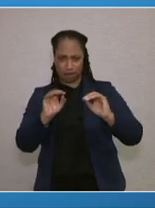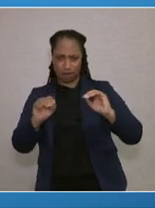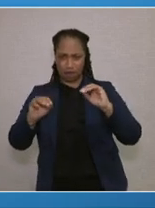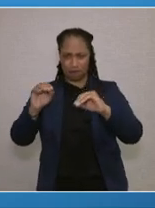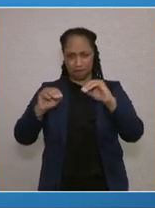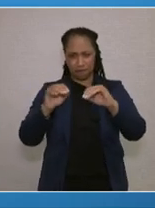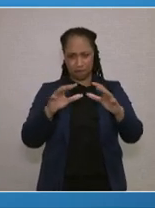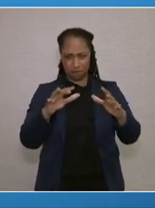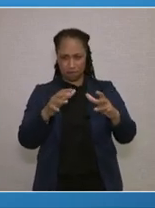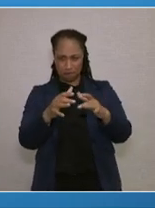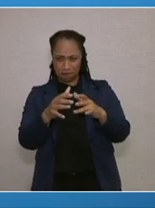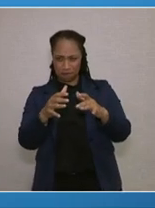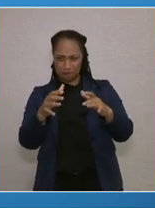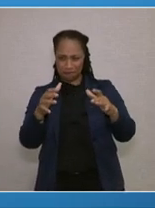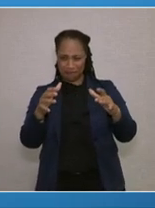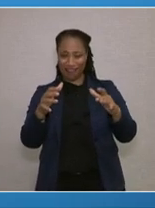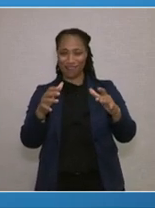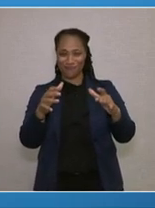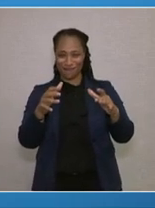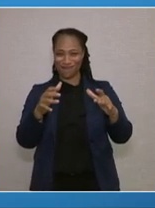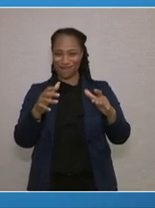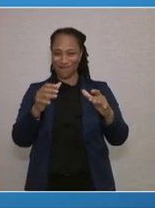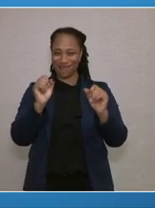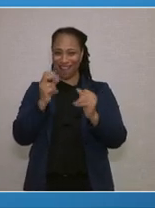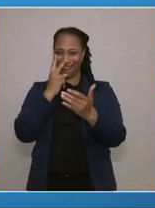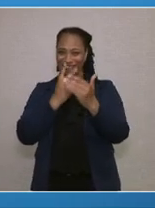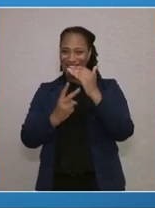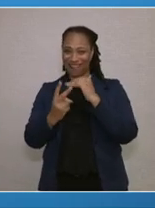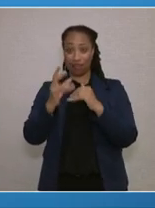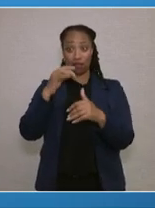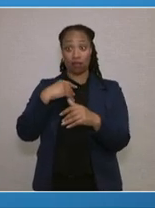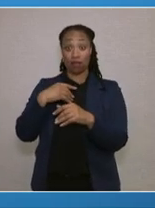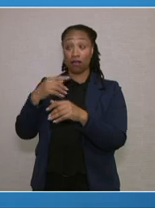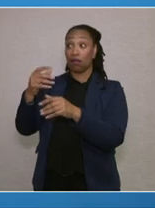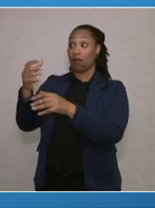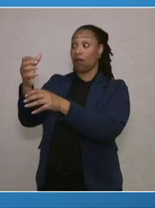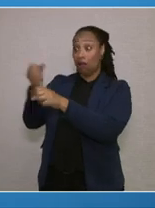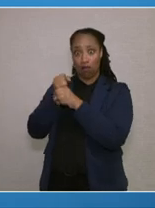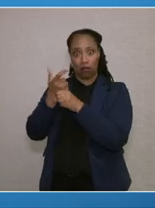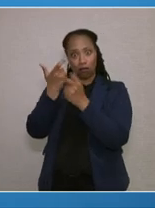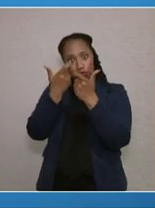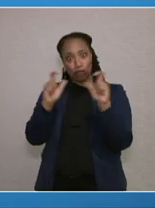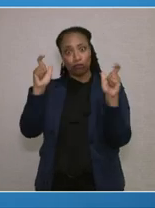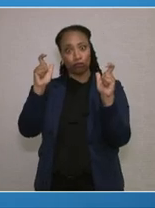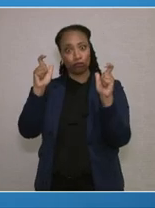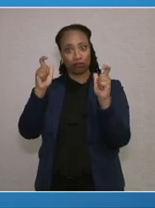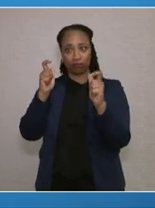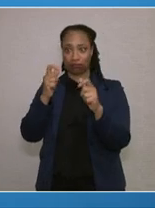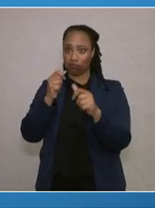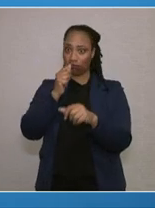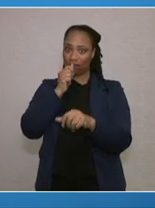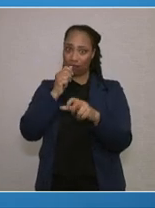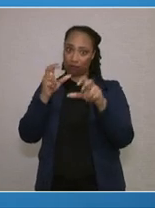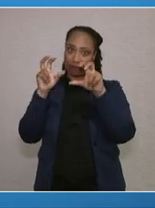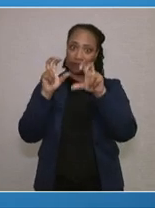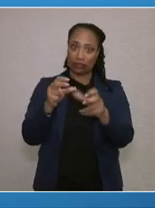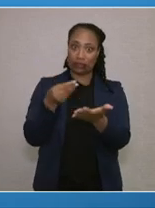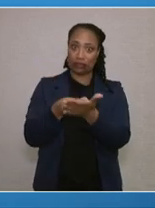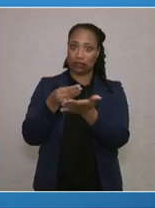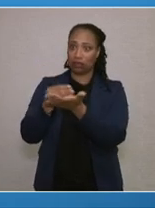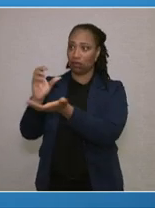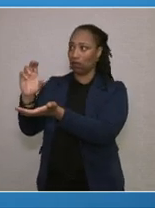single largest private investment in the history of the district. So we have secured in the